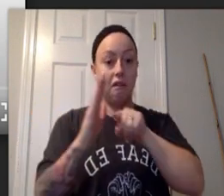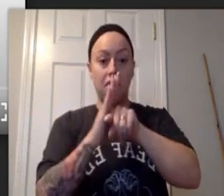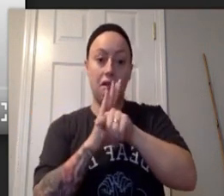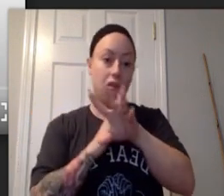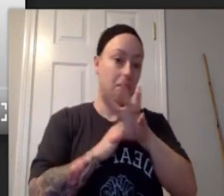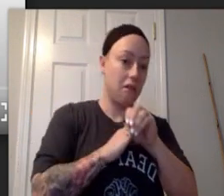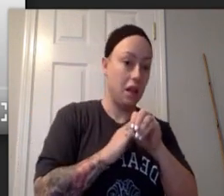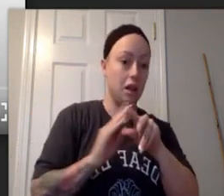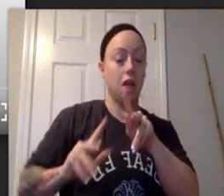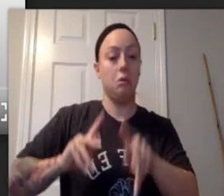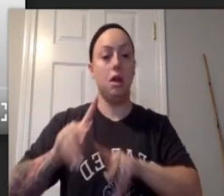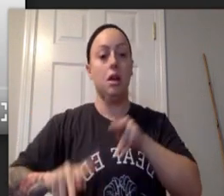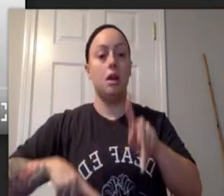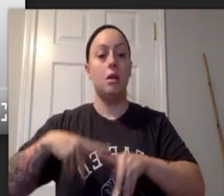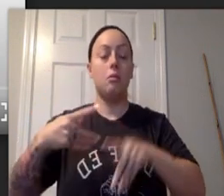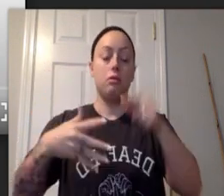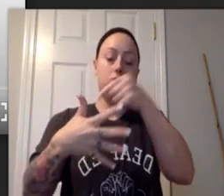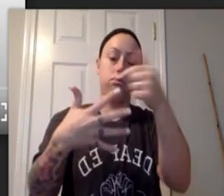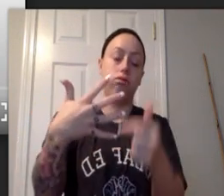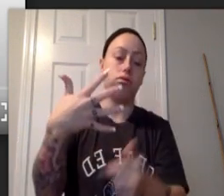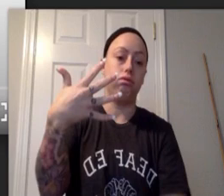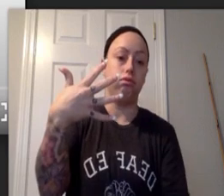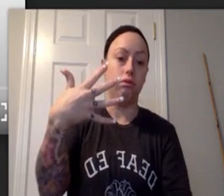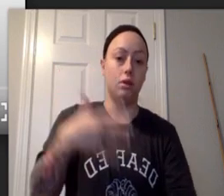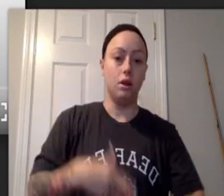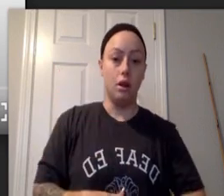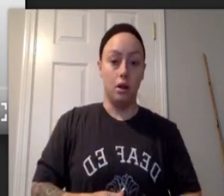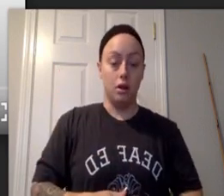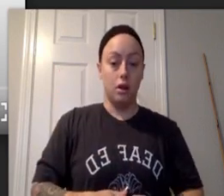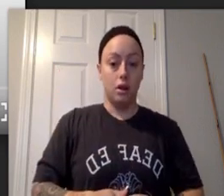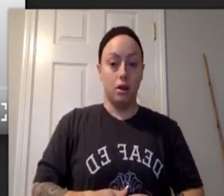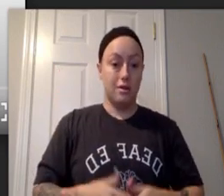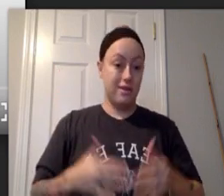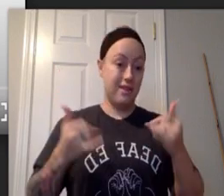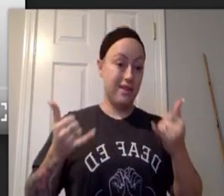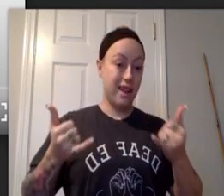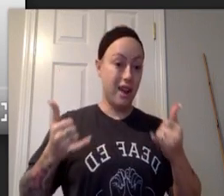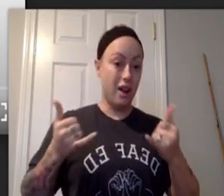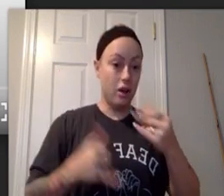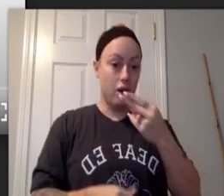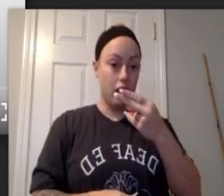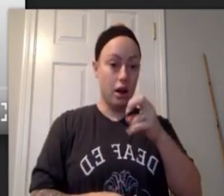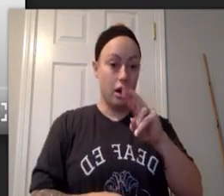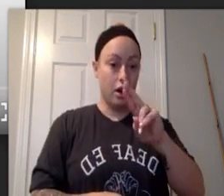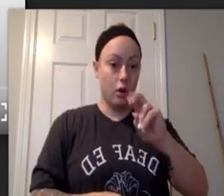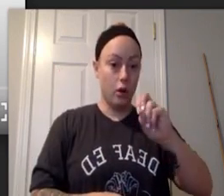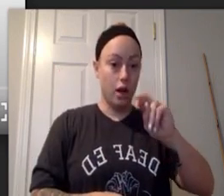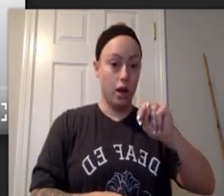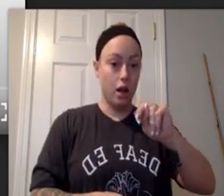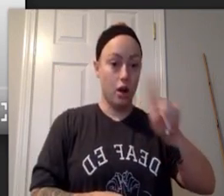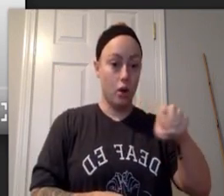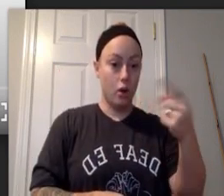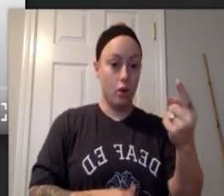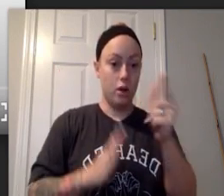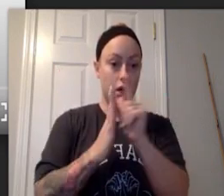legally, and now it is only found illegally on the streets. But as I was saying, we're not really seeing that anymore because it's more cost